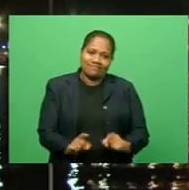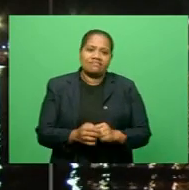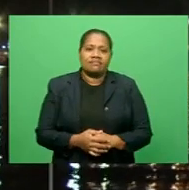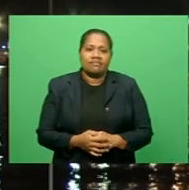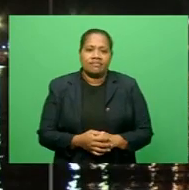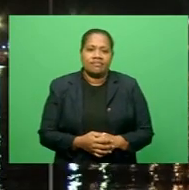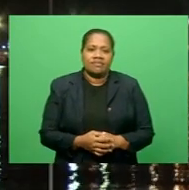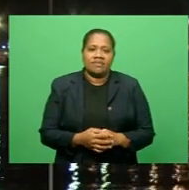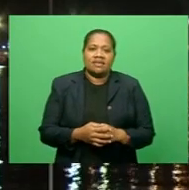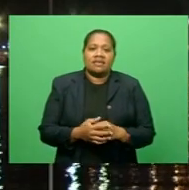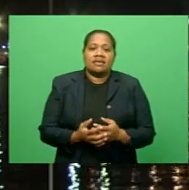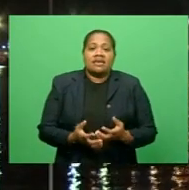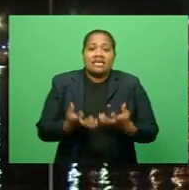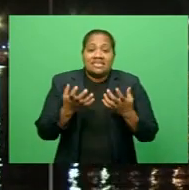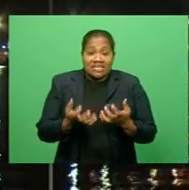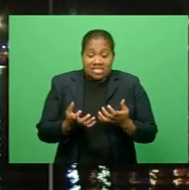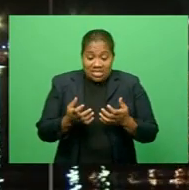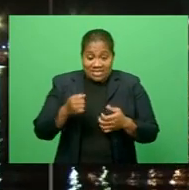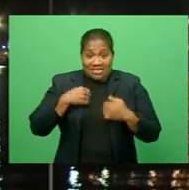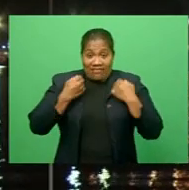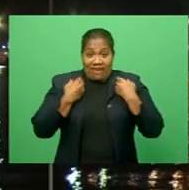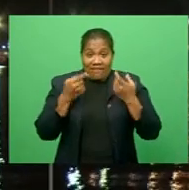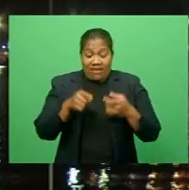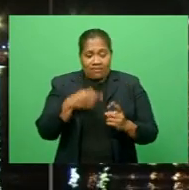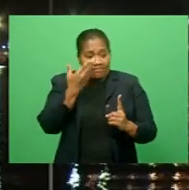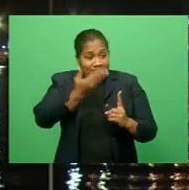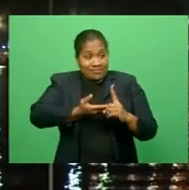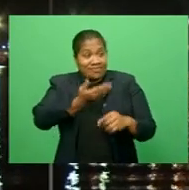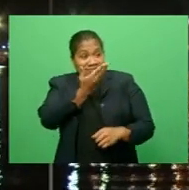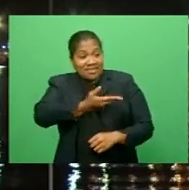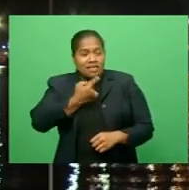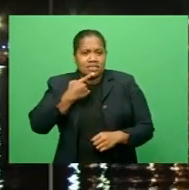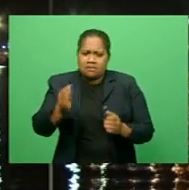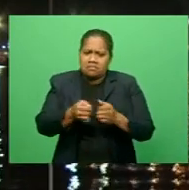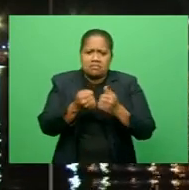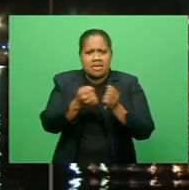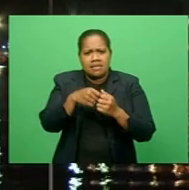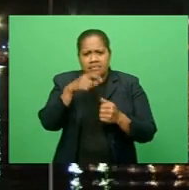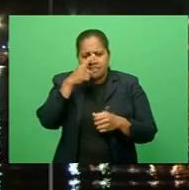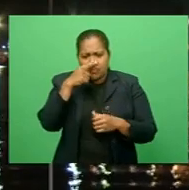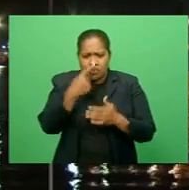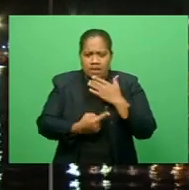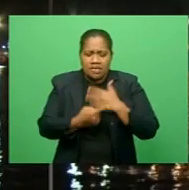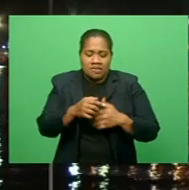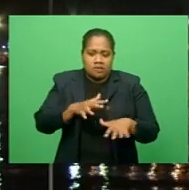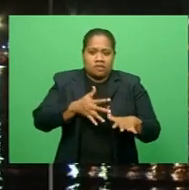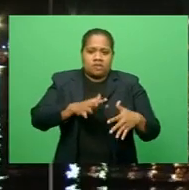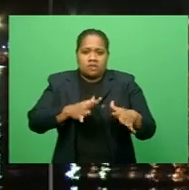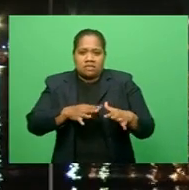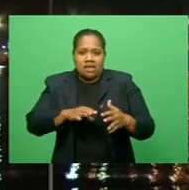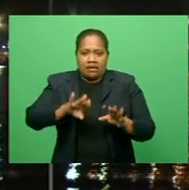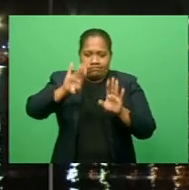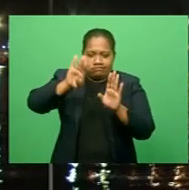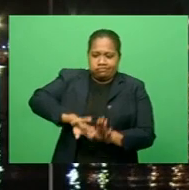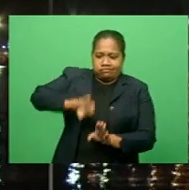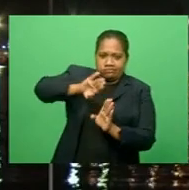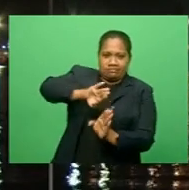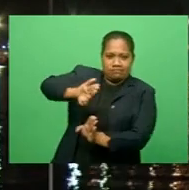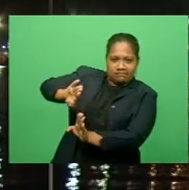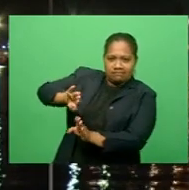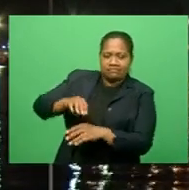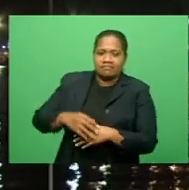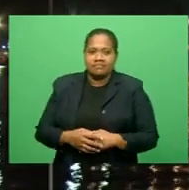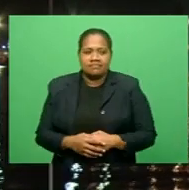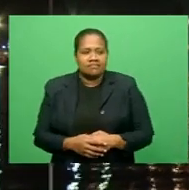cancer survivor Amitesh Narayan says many patients fear the stigmatization and victimization which leads to late